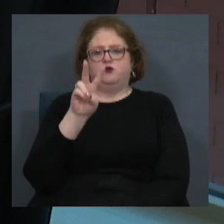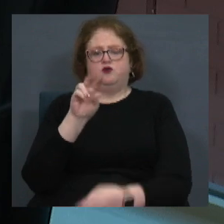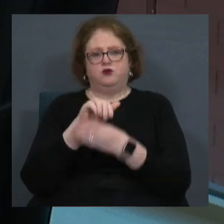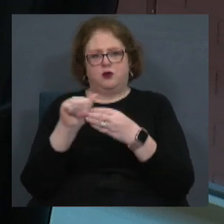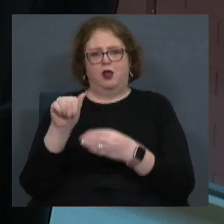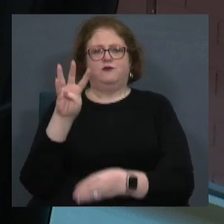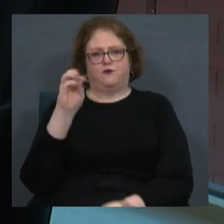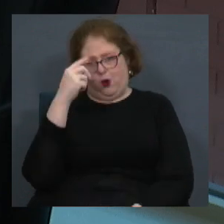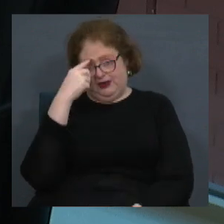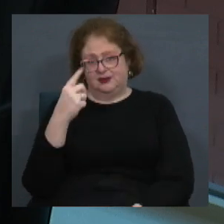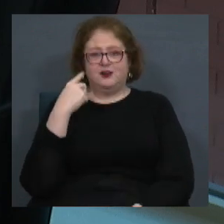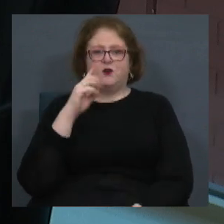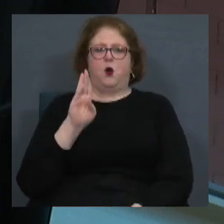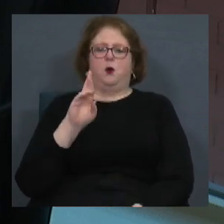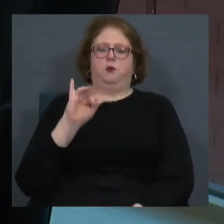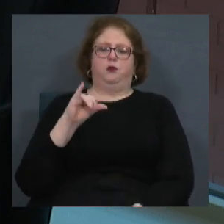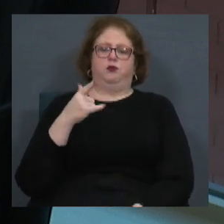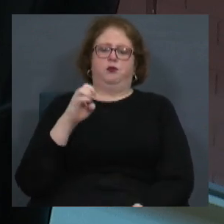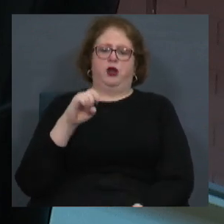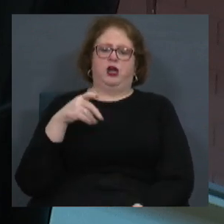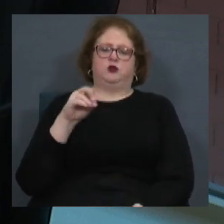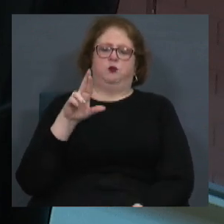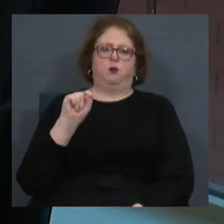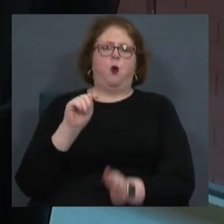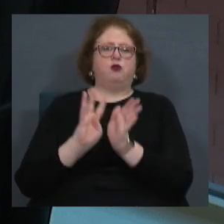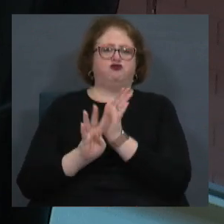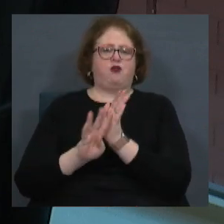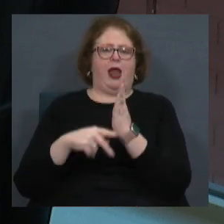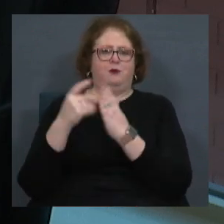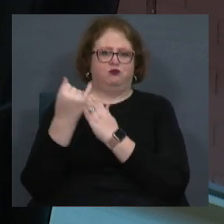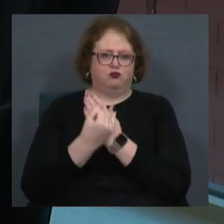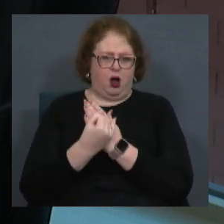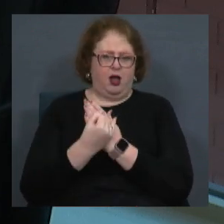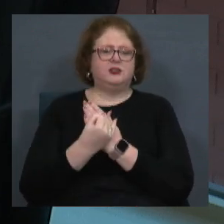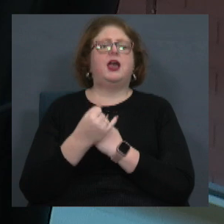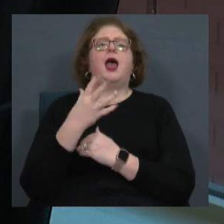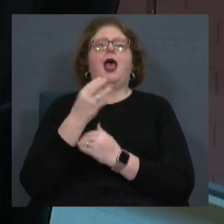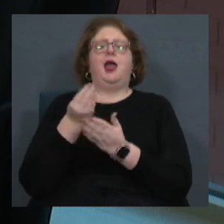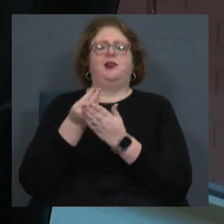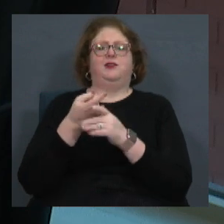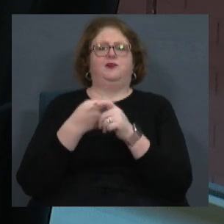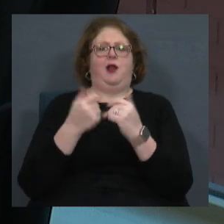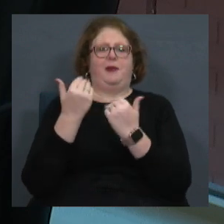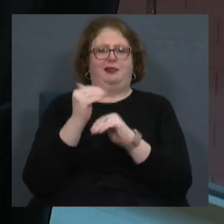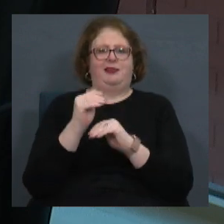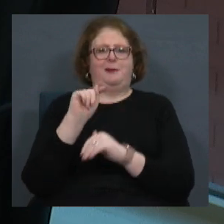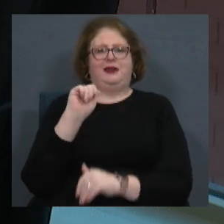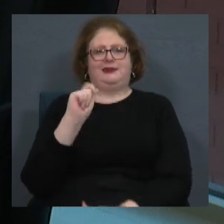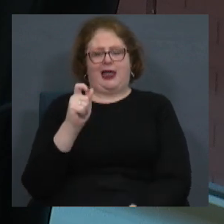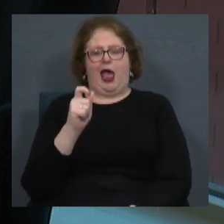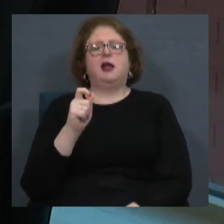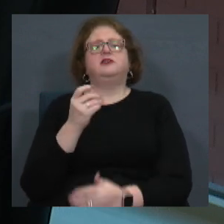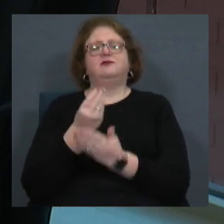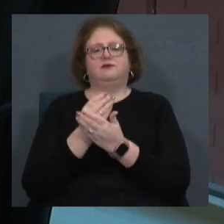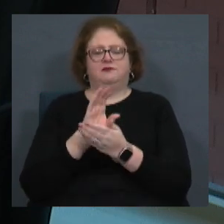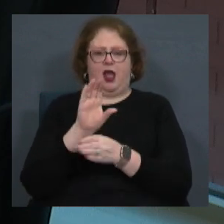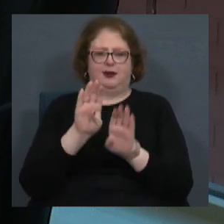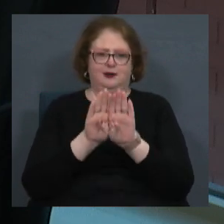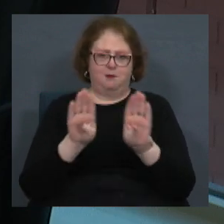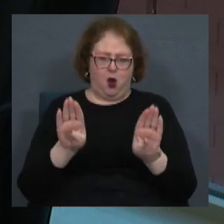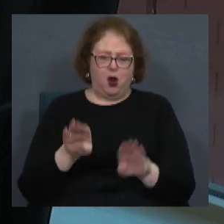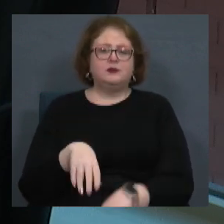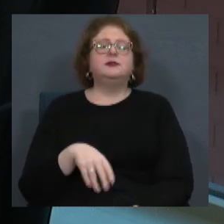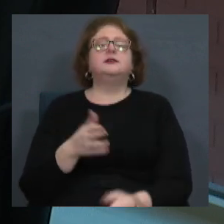$104,402.40 for the Bridgeport Court Drainage Project and for other purposes, funding from the limited tax general obligation capital improvement bonds.